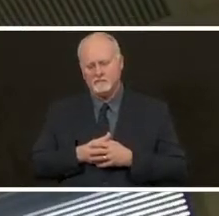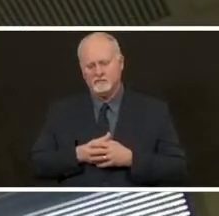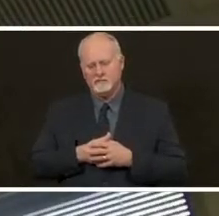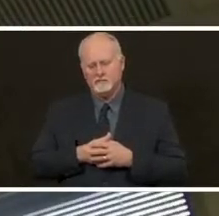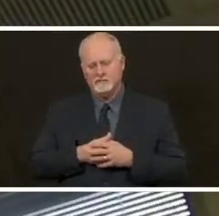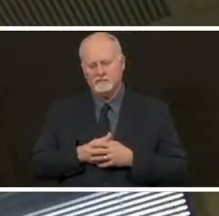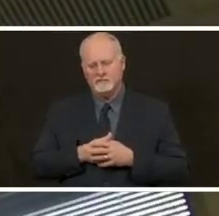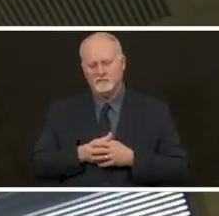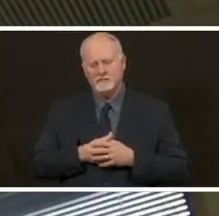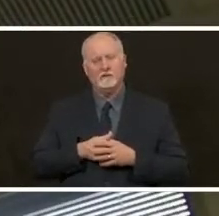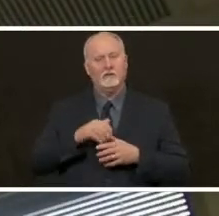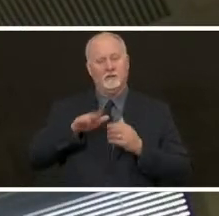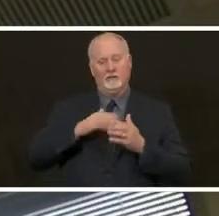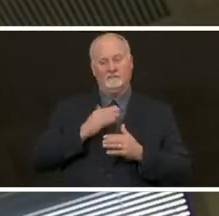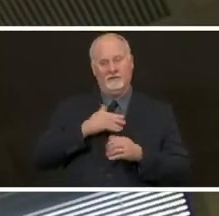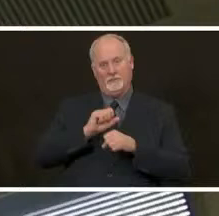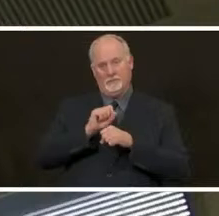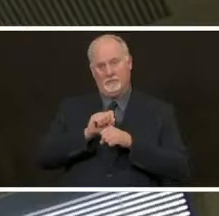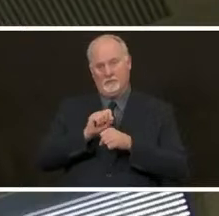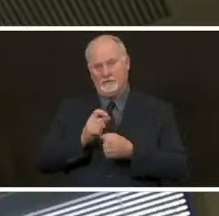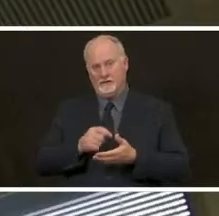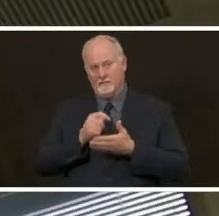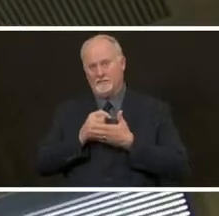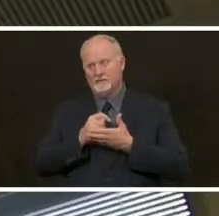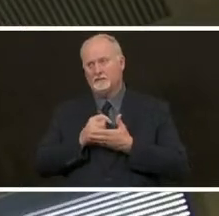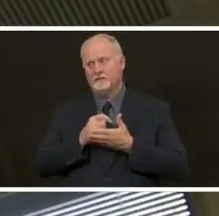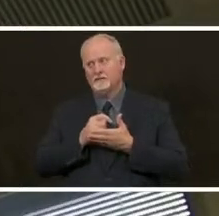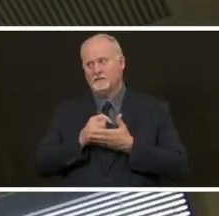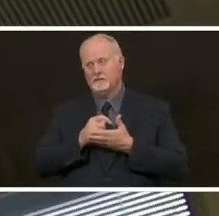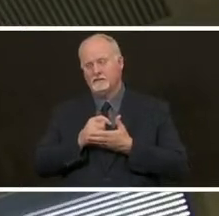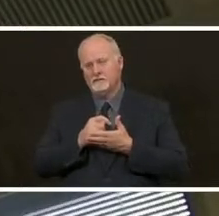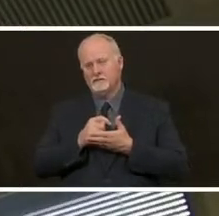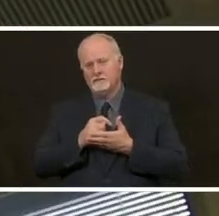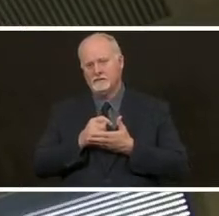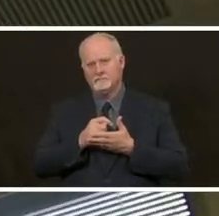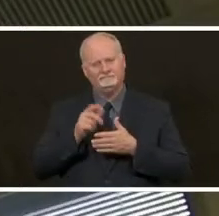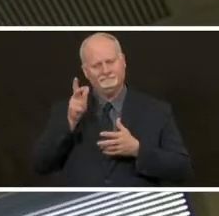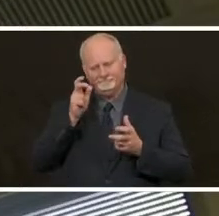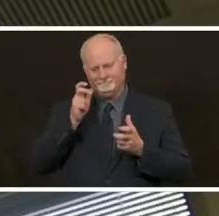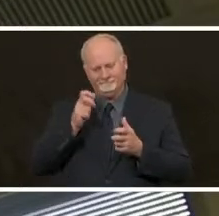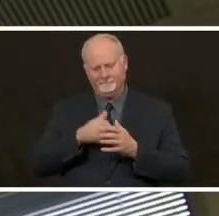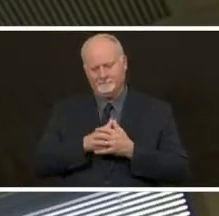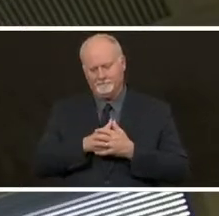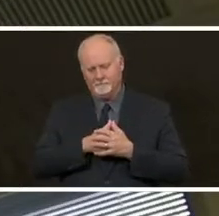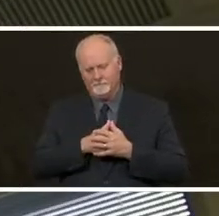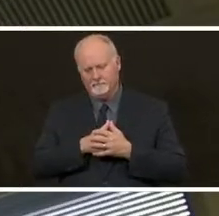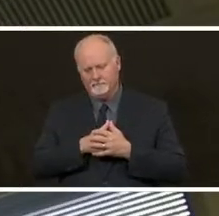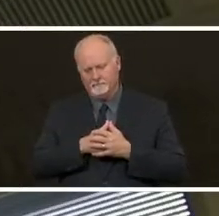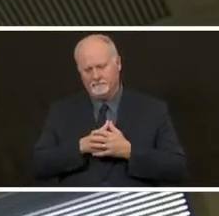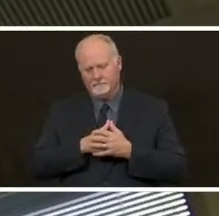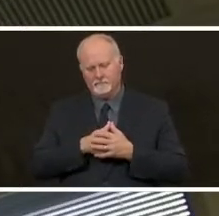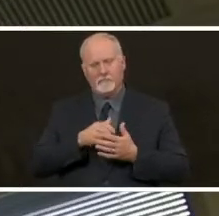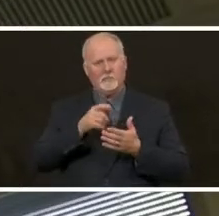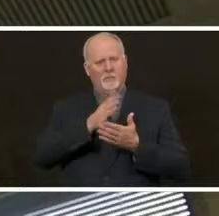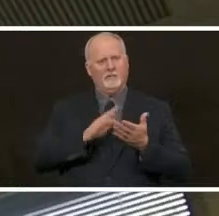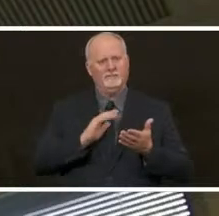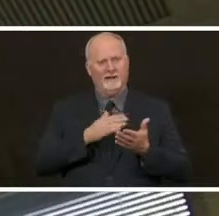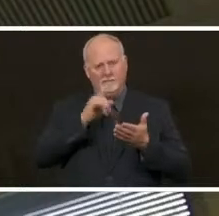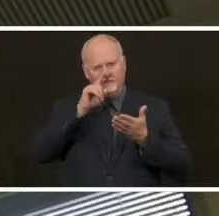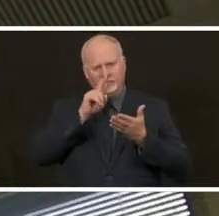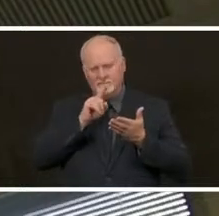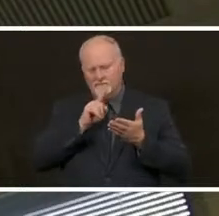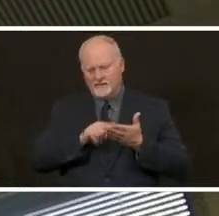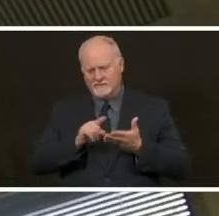company, United Therapeutics, are in awe of the historic achievements at the University of Alabama, Birmingham, with our investigational